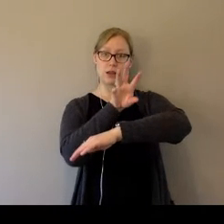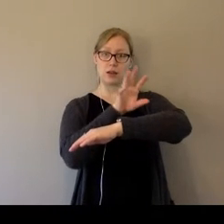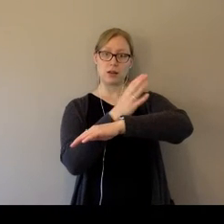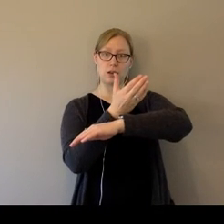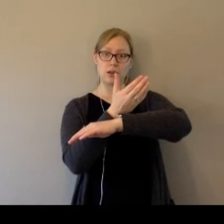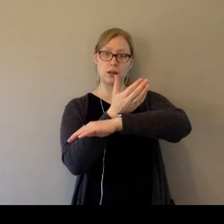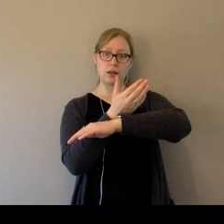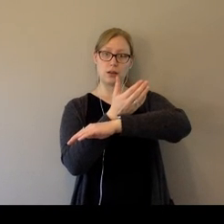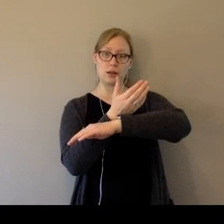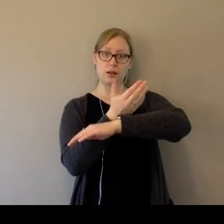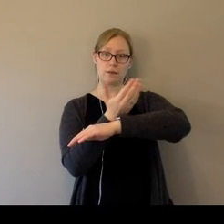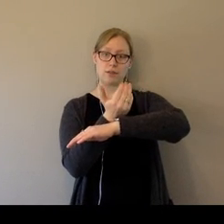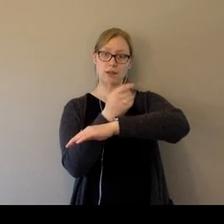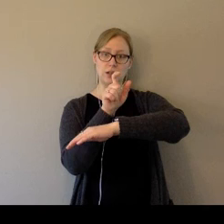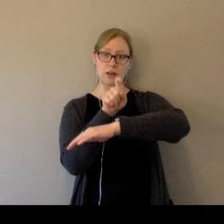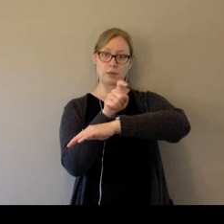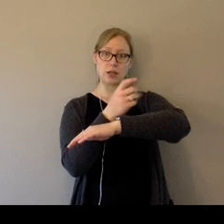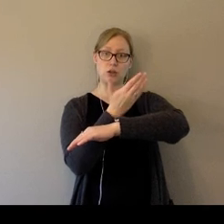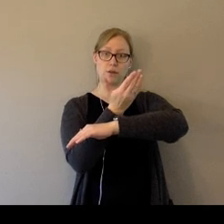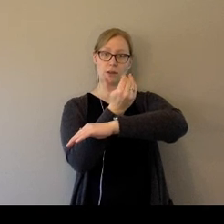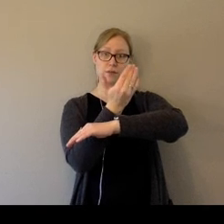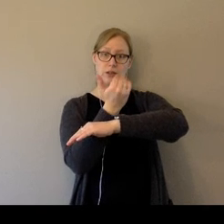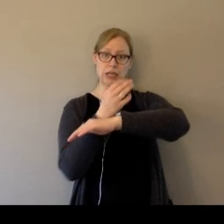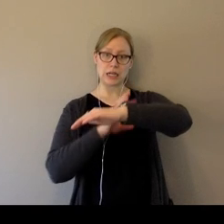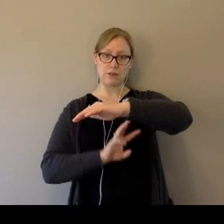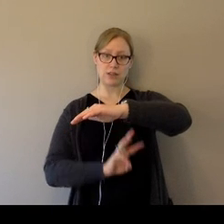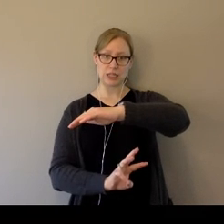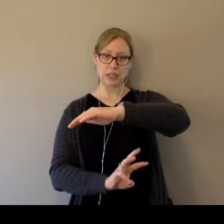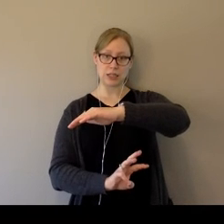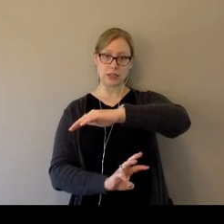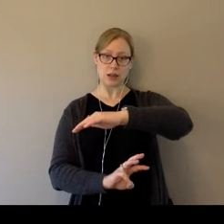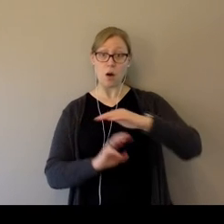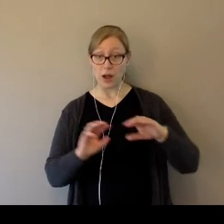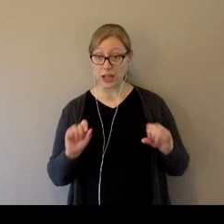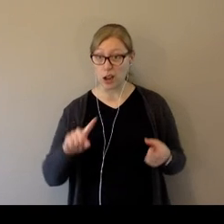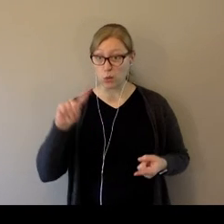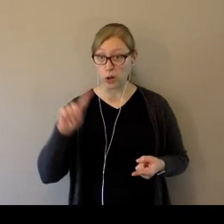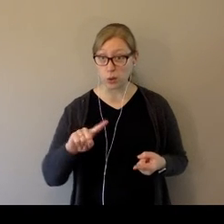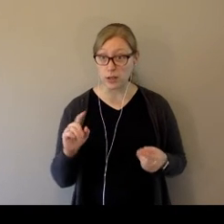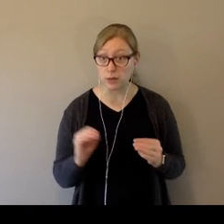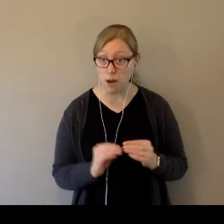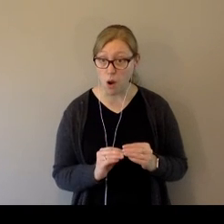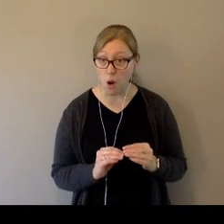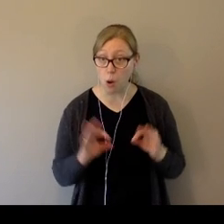down, so I missed a factor. So there's